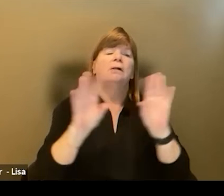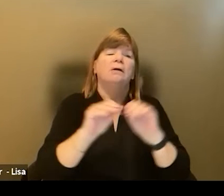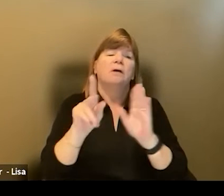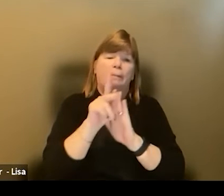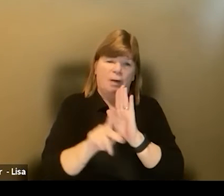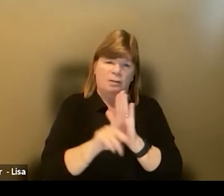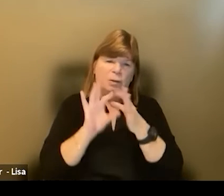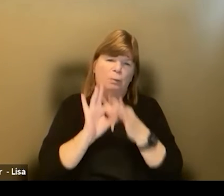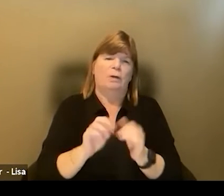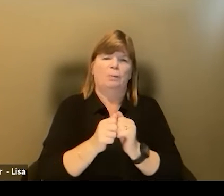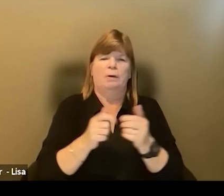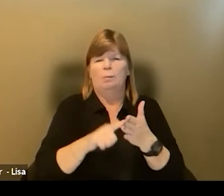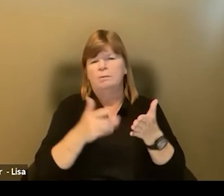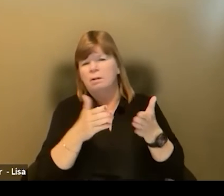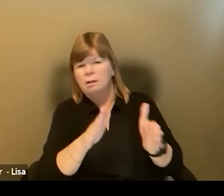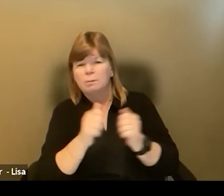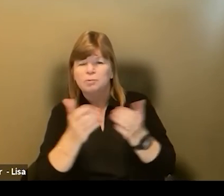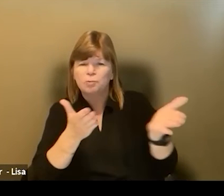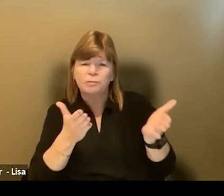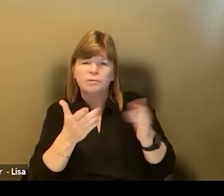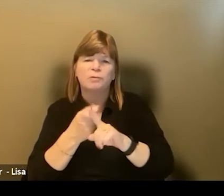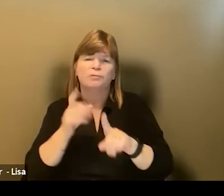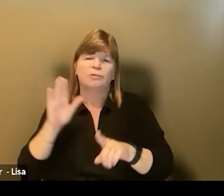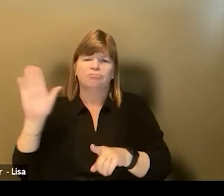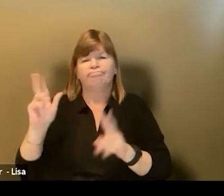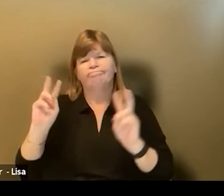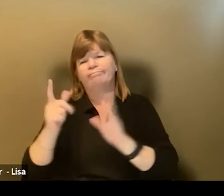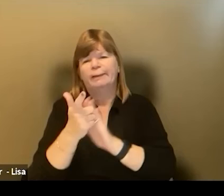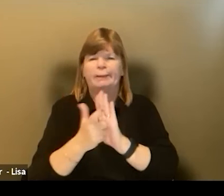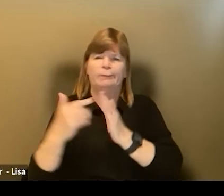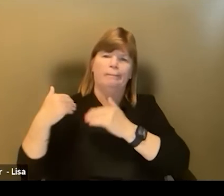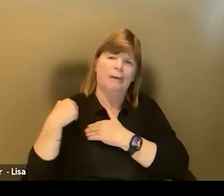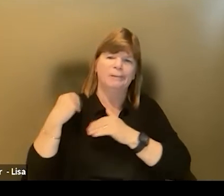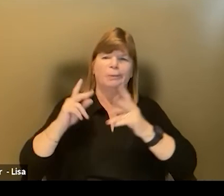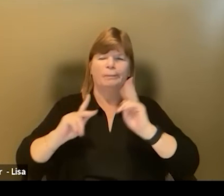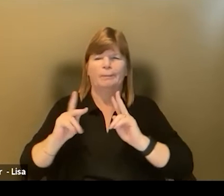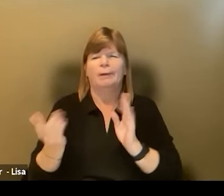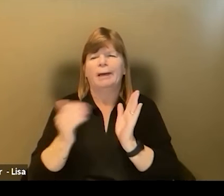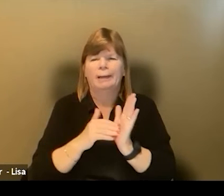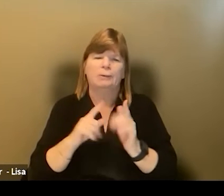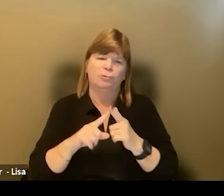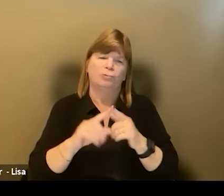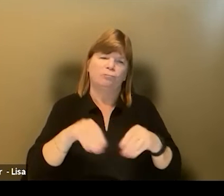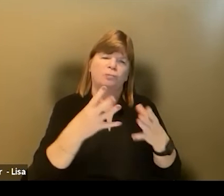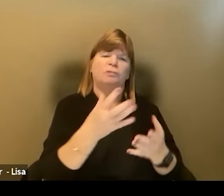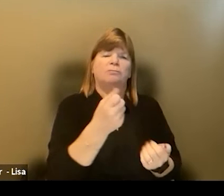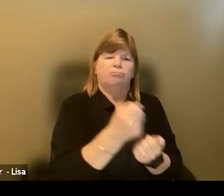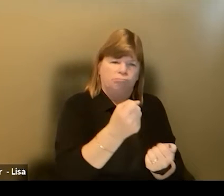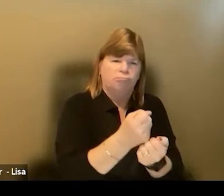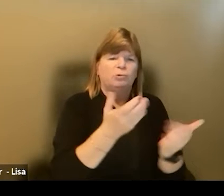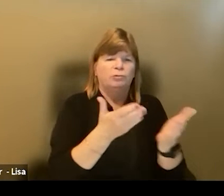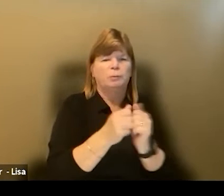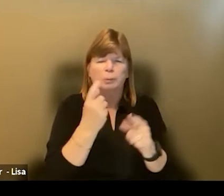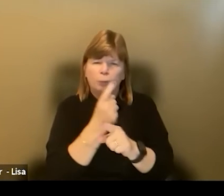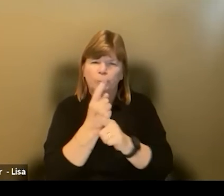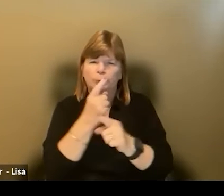policies surrounding the allowance of services provided by legally responsible individuals, again, to sustainably provide services with appropriate checks